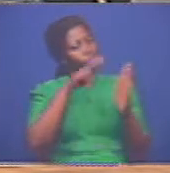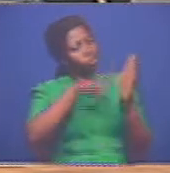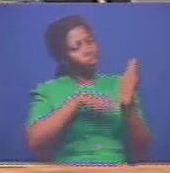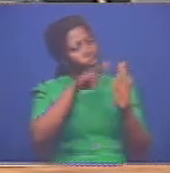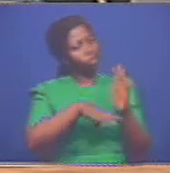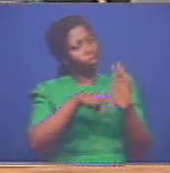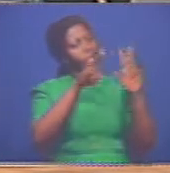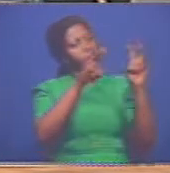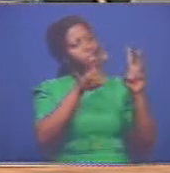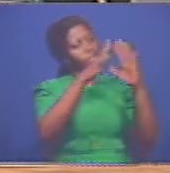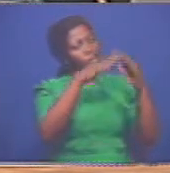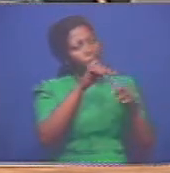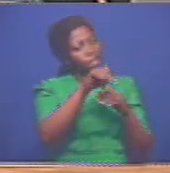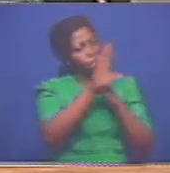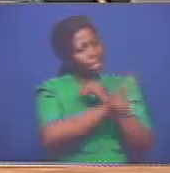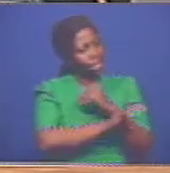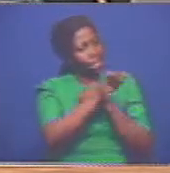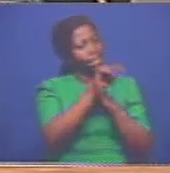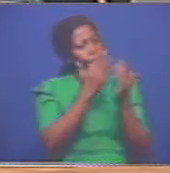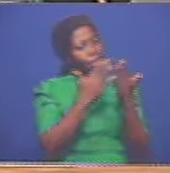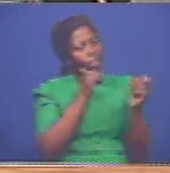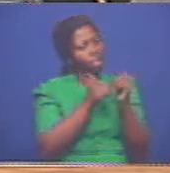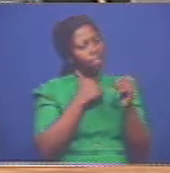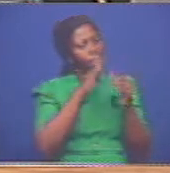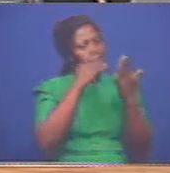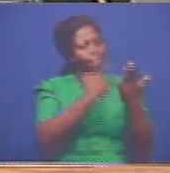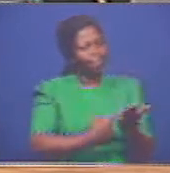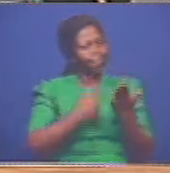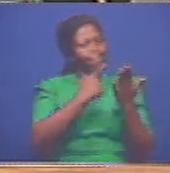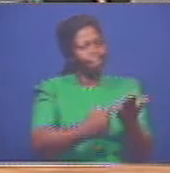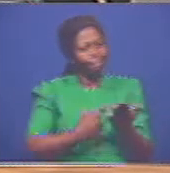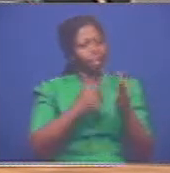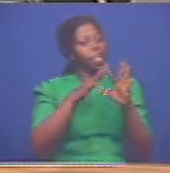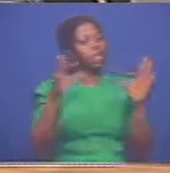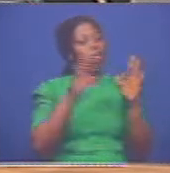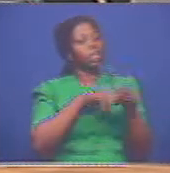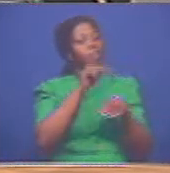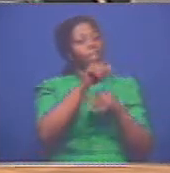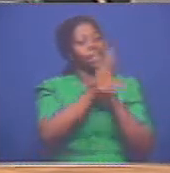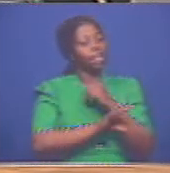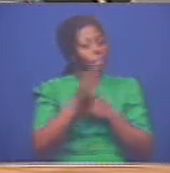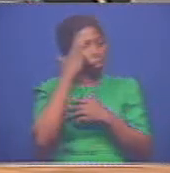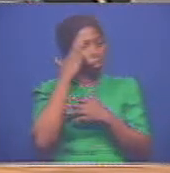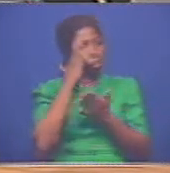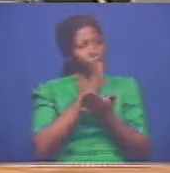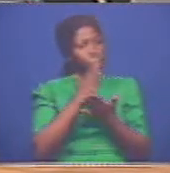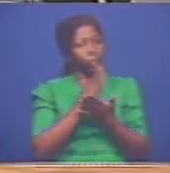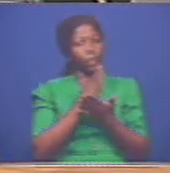this country, and this is something that has been discussed over a long time, in this country, and we know for sure